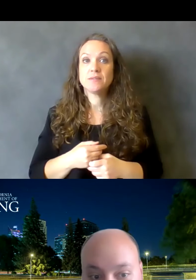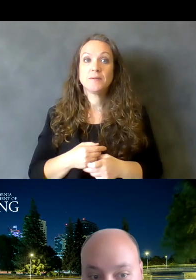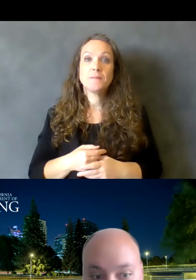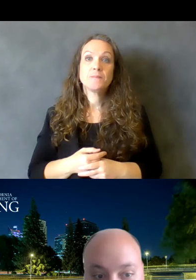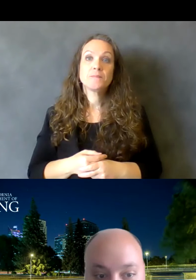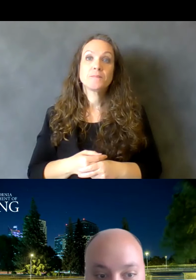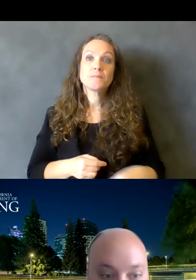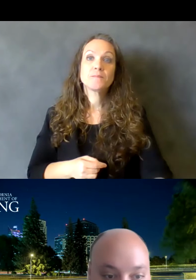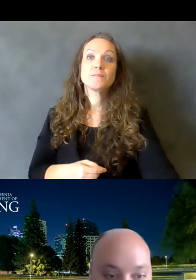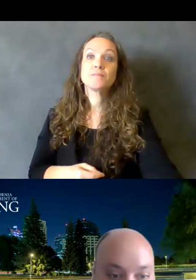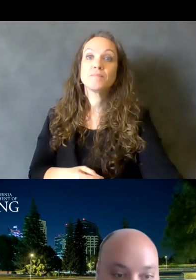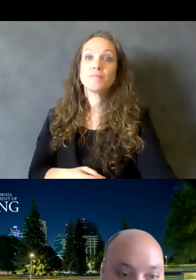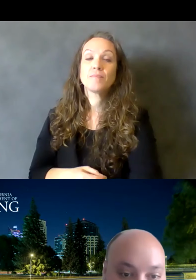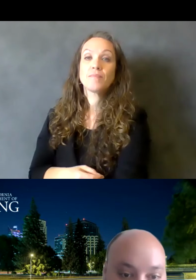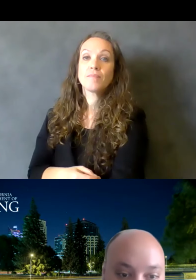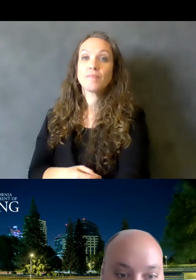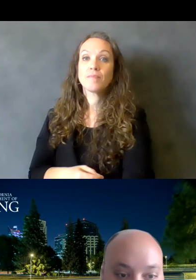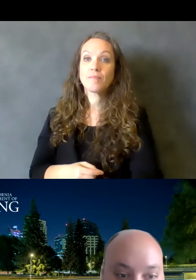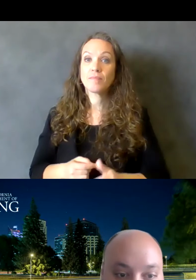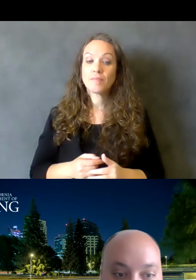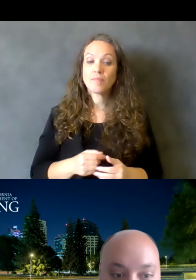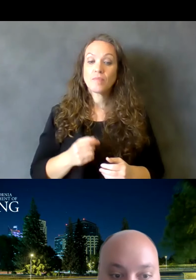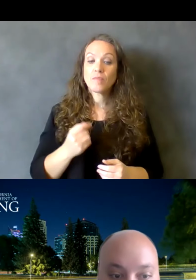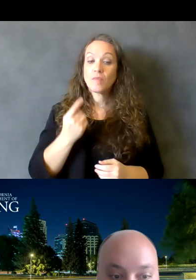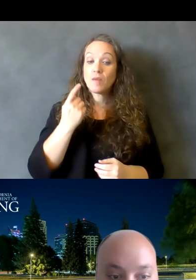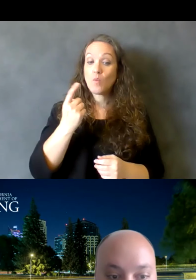initiatives. One of the first investments that I'd like to touch